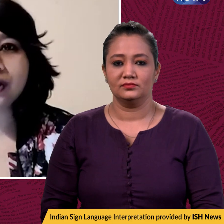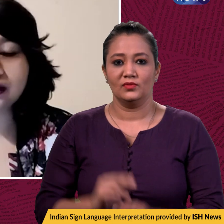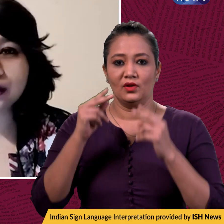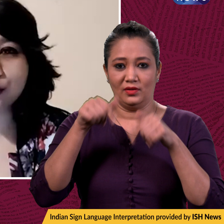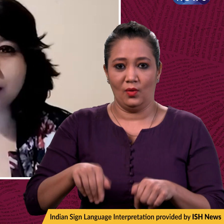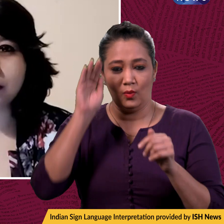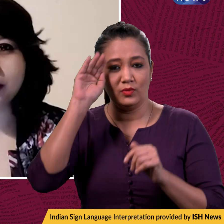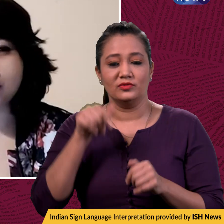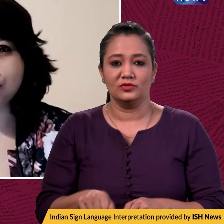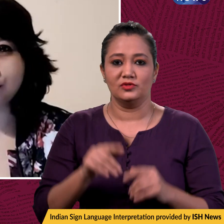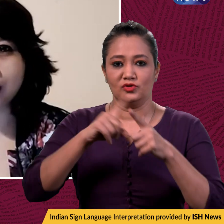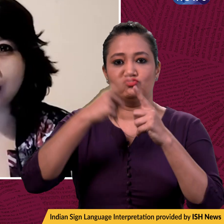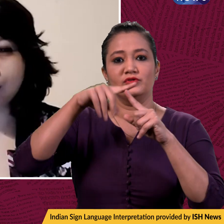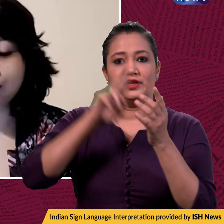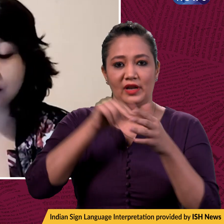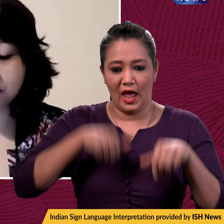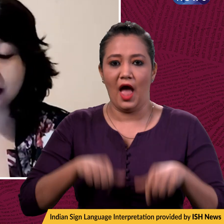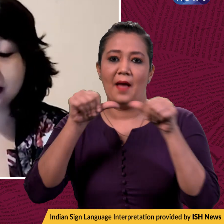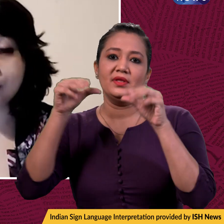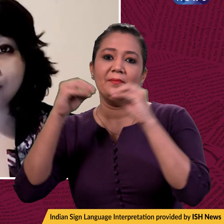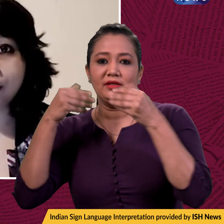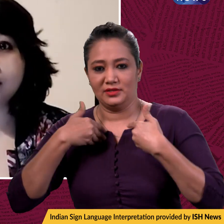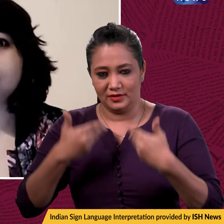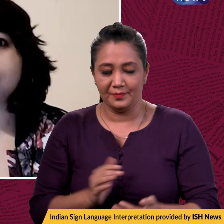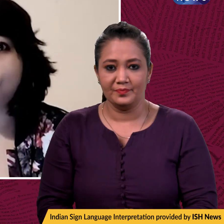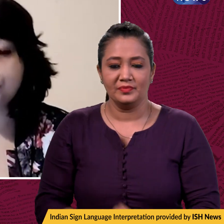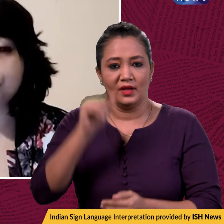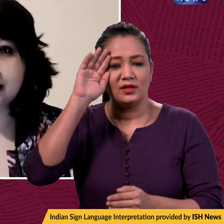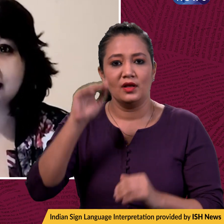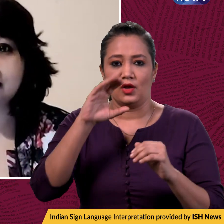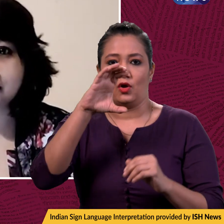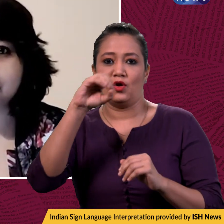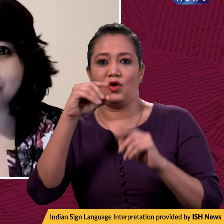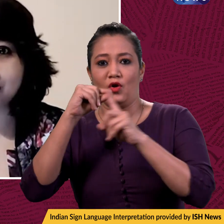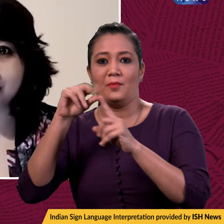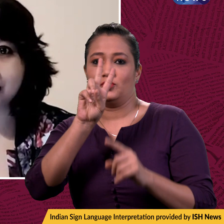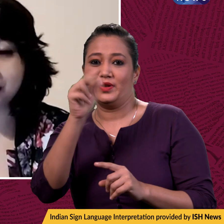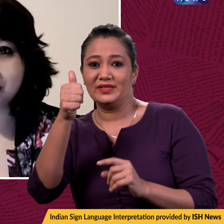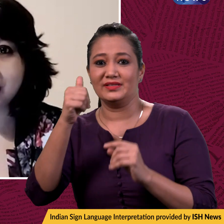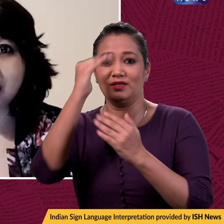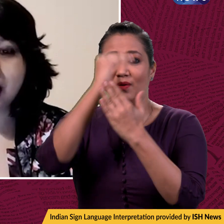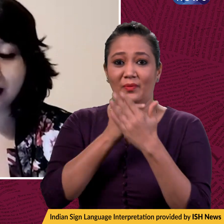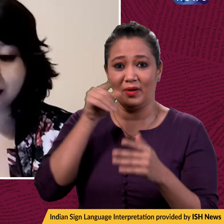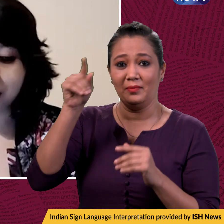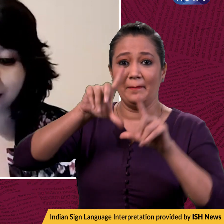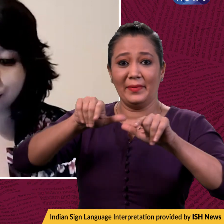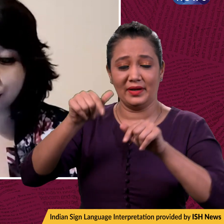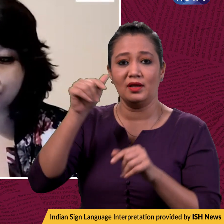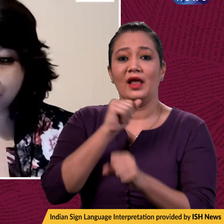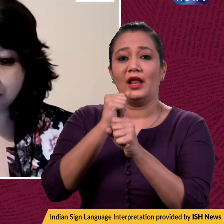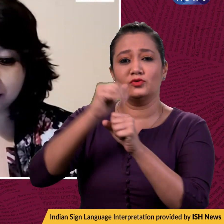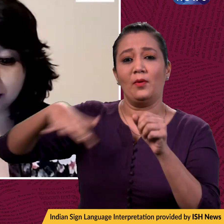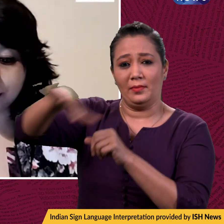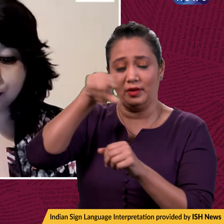You're watching Just the News. I'm Mamata Balachandra. On to some updates on the COP26 summit that's taking place at